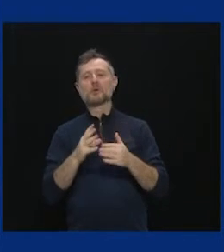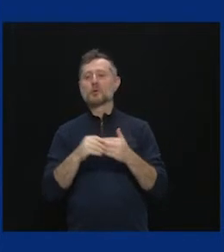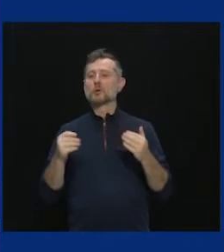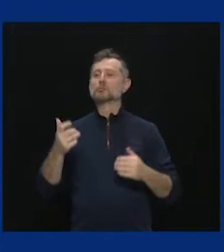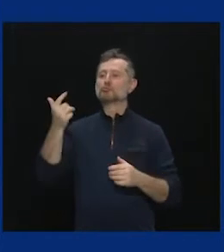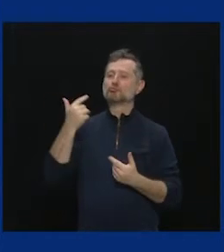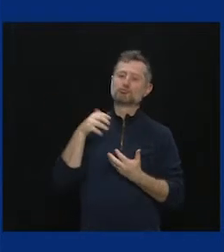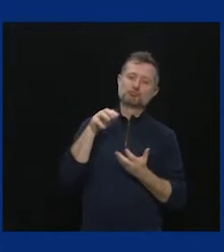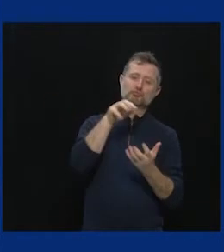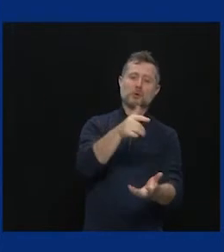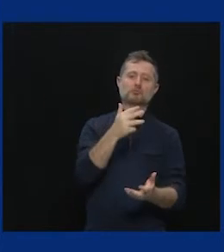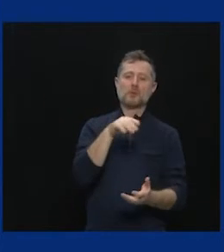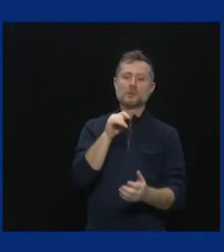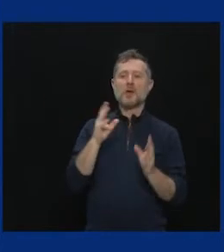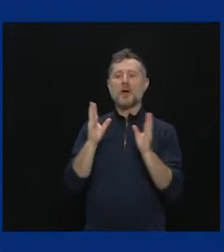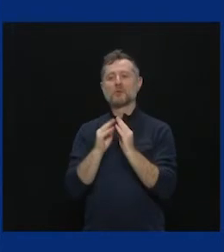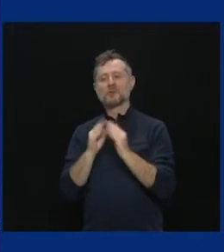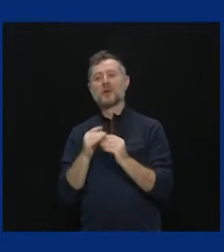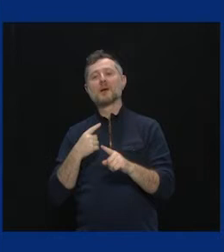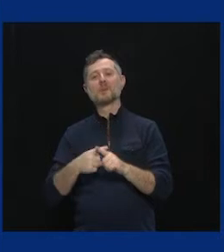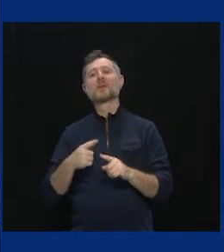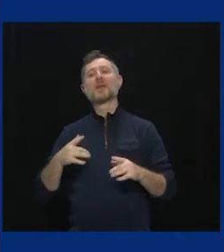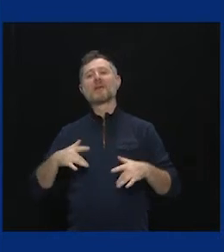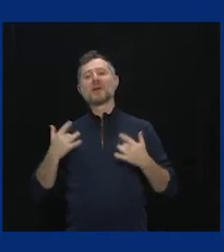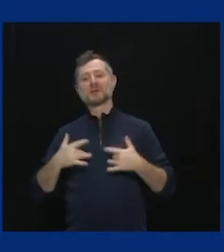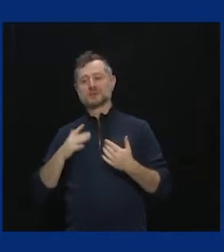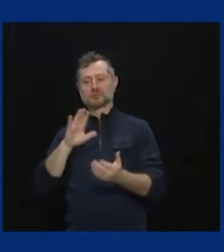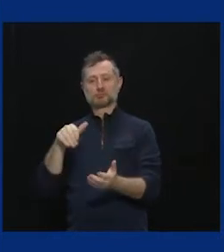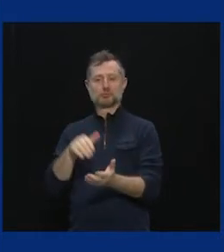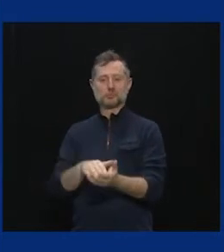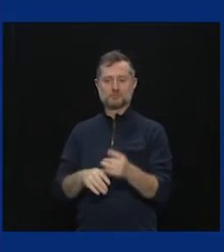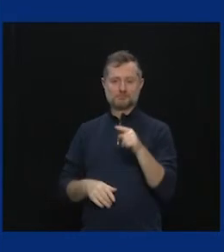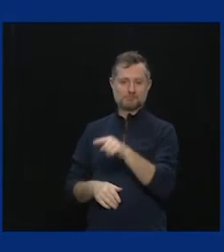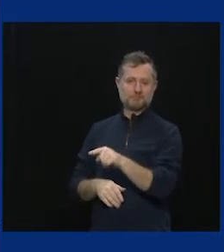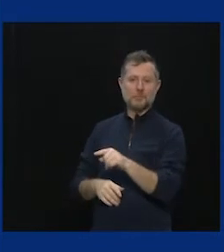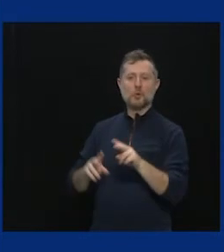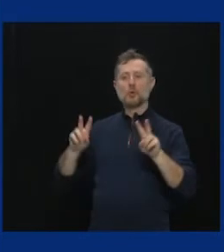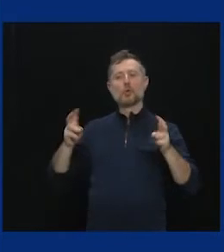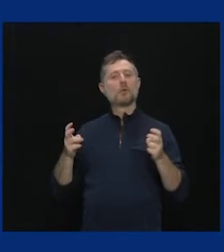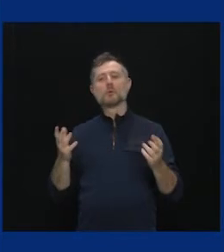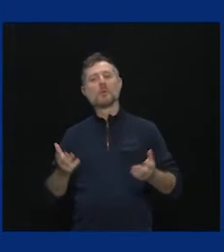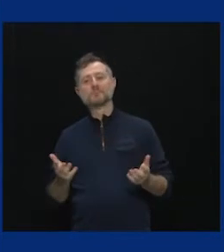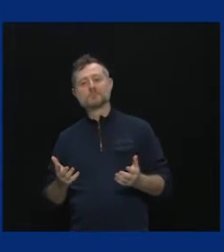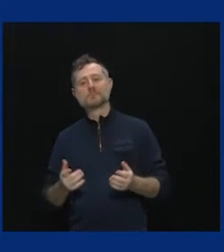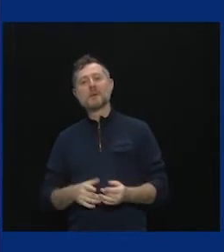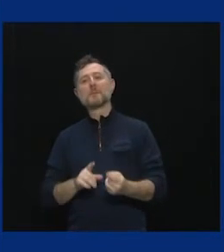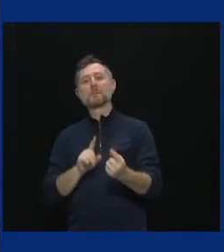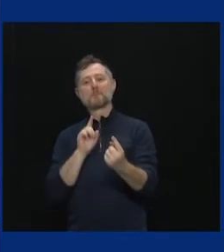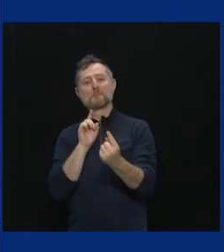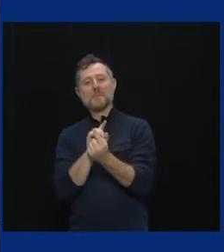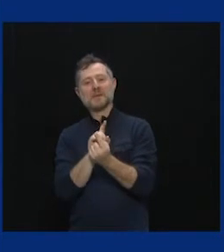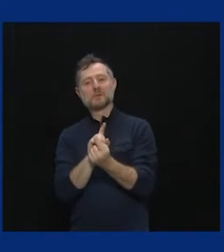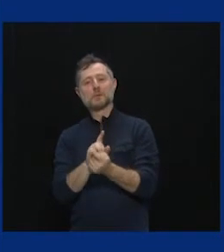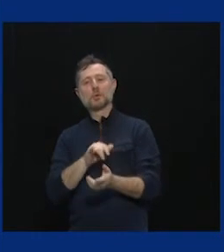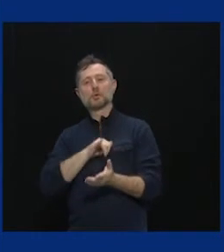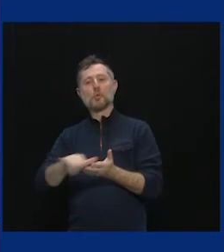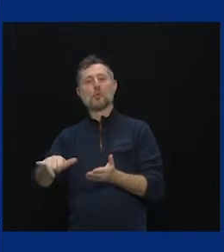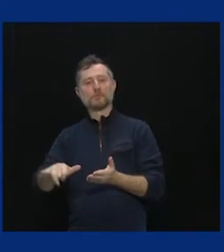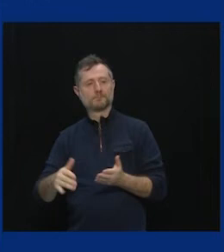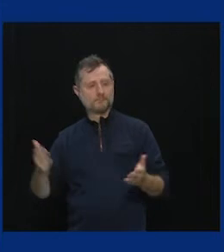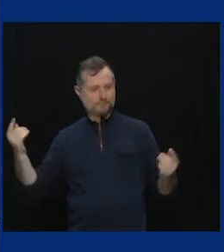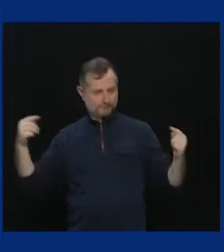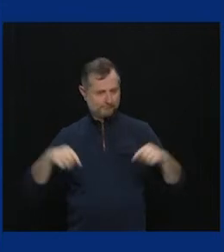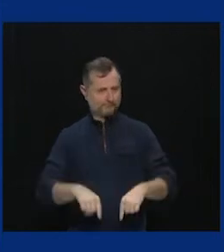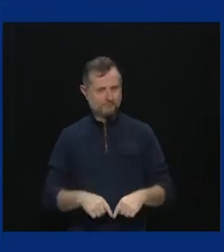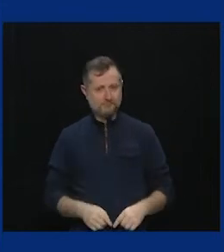convention and event centers. We're calling it Meet in New York. Let's all meet in New York. And I think that's fitting. We want to let tourists